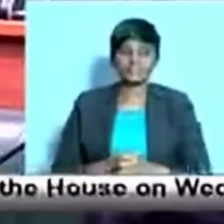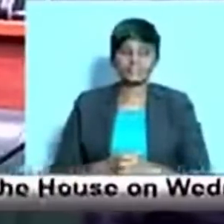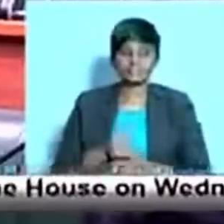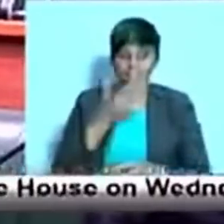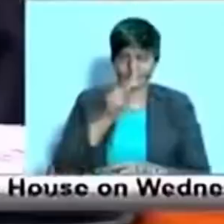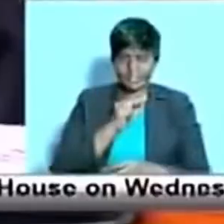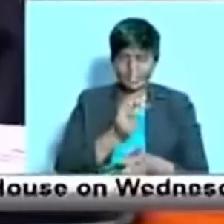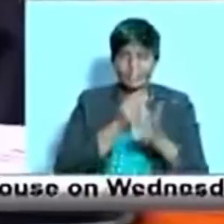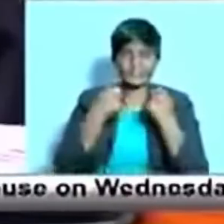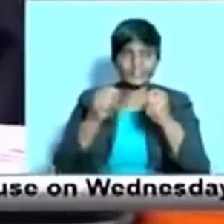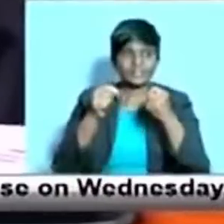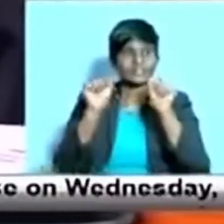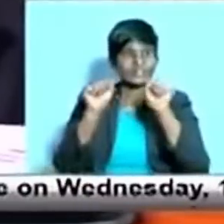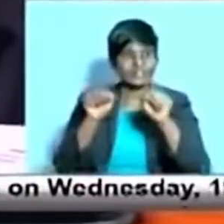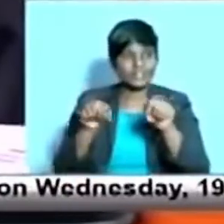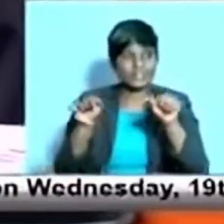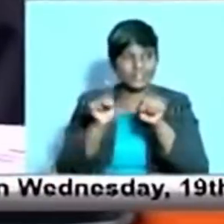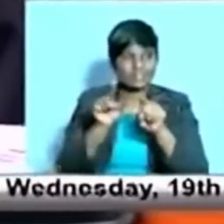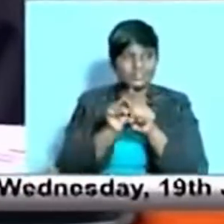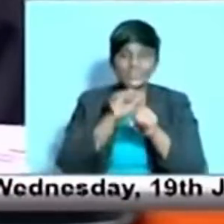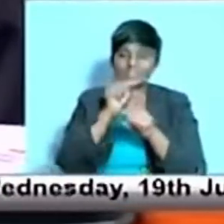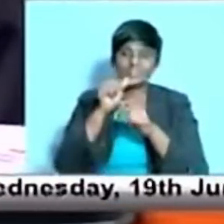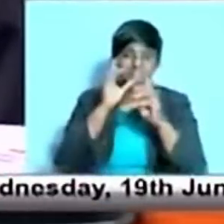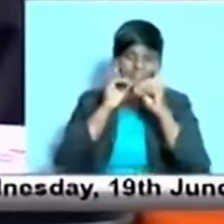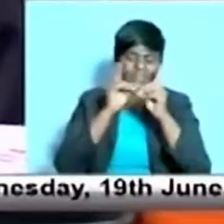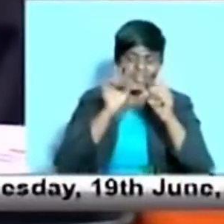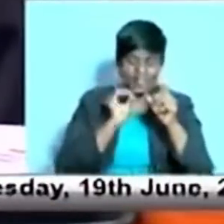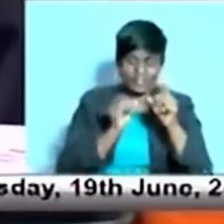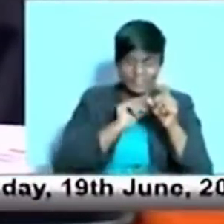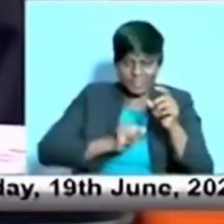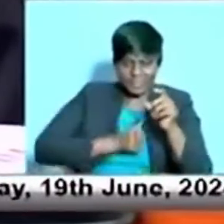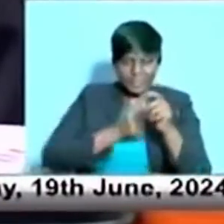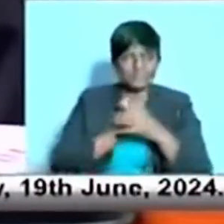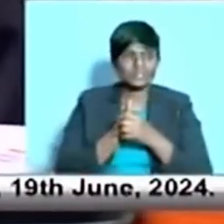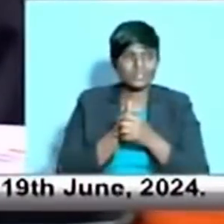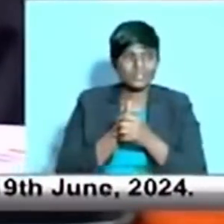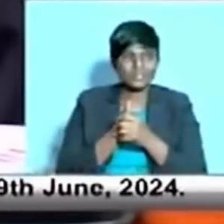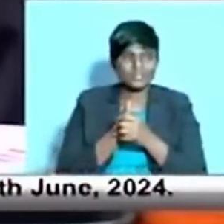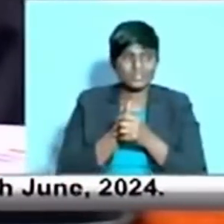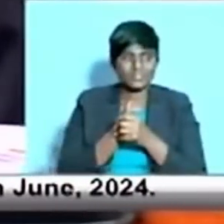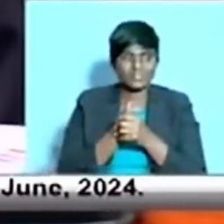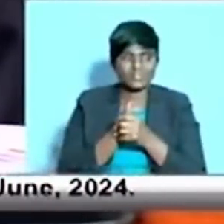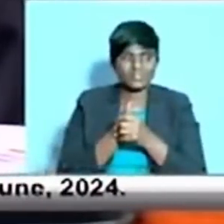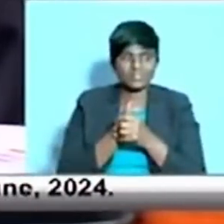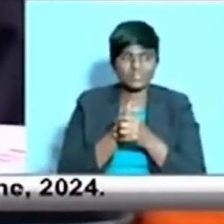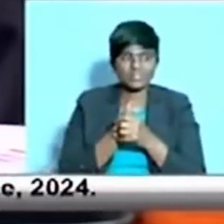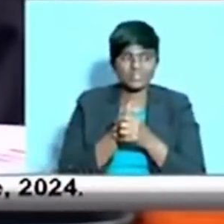try as much as possible not to debate ourselves.